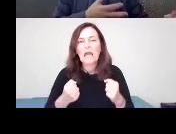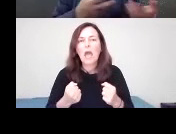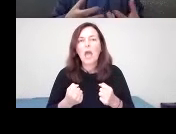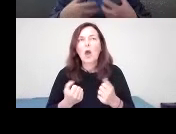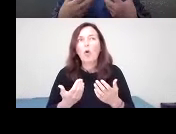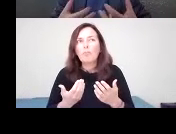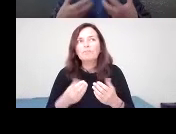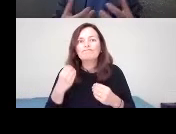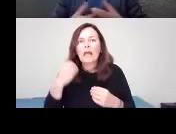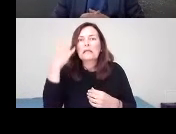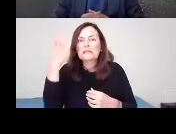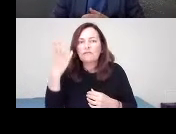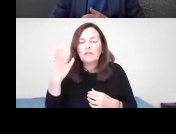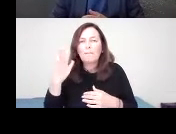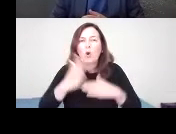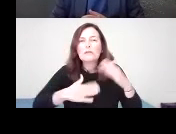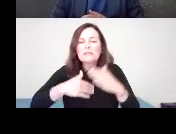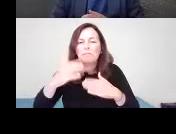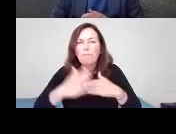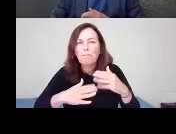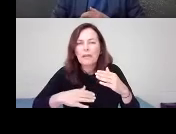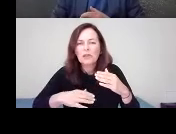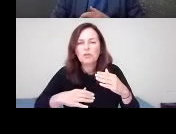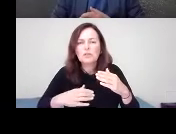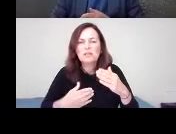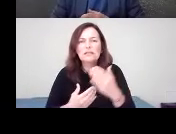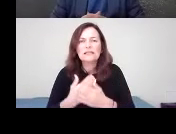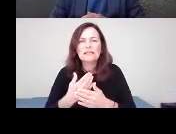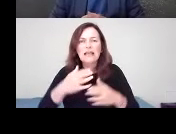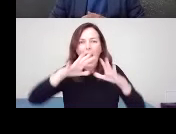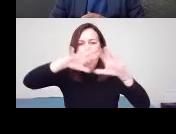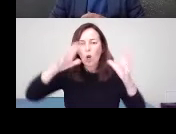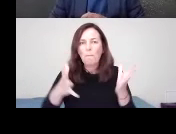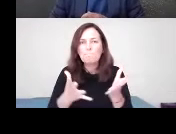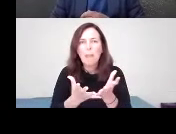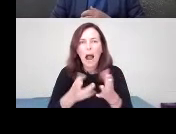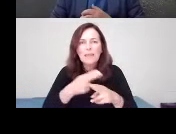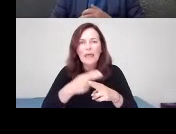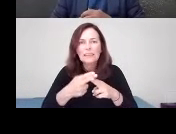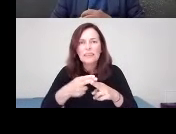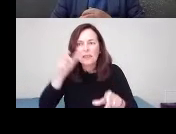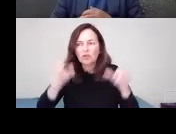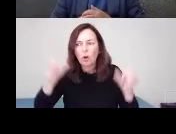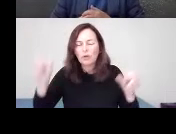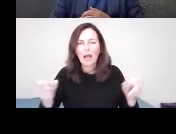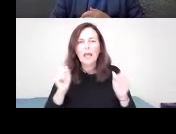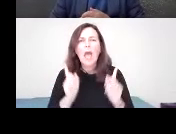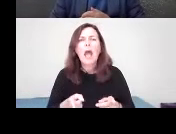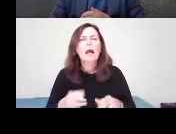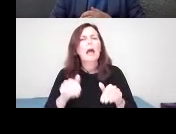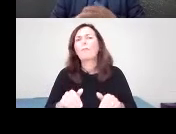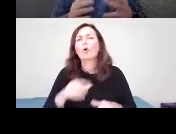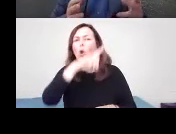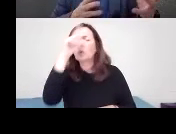and these tools what the people are needed, it should be taking account as part of these green